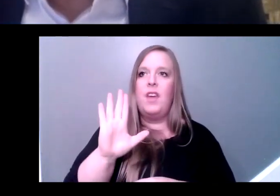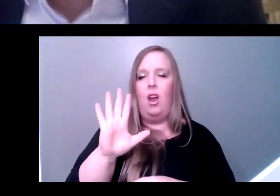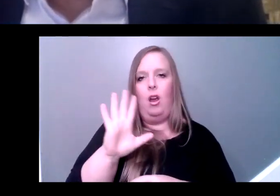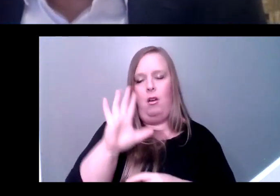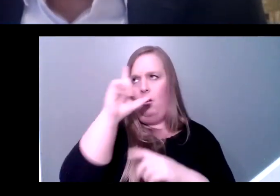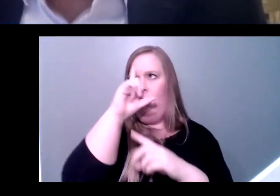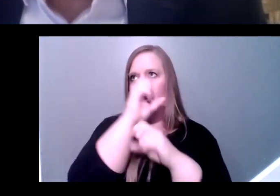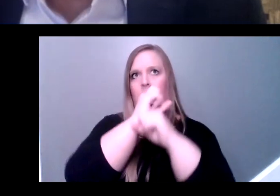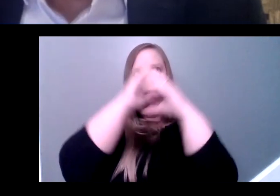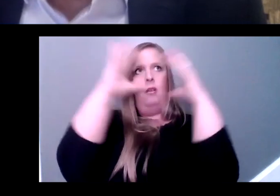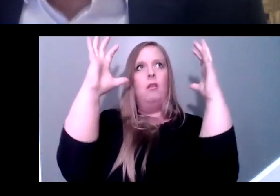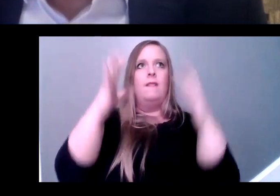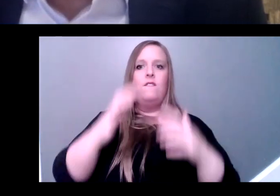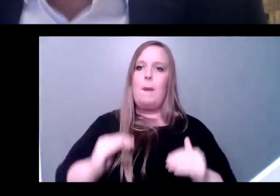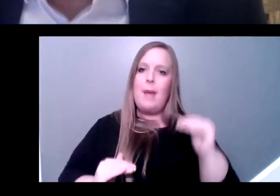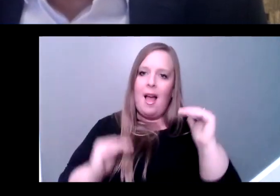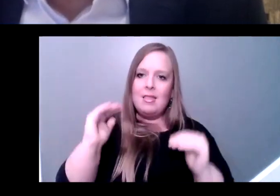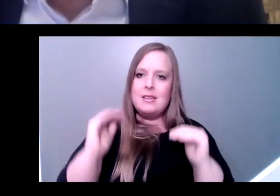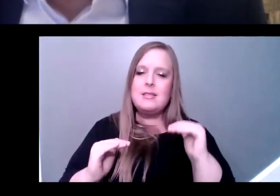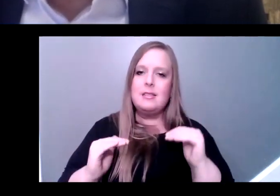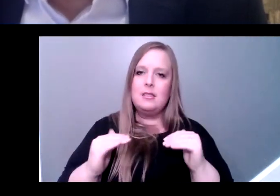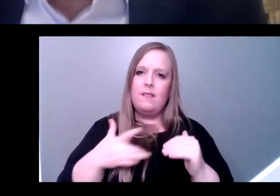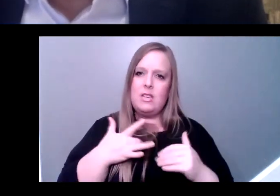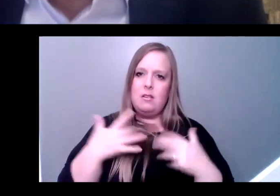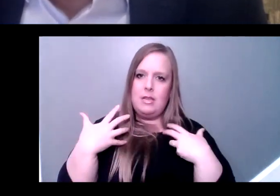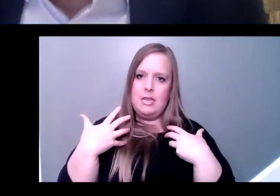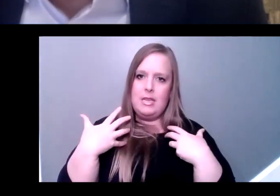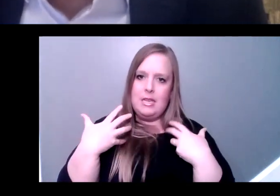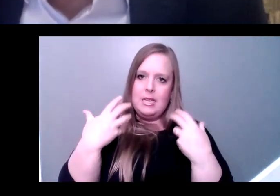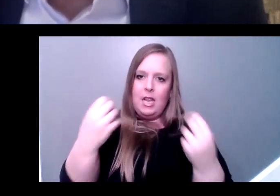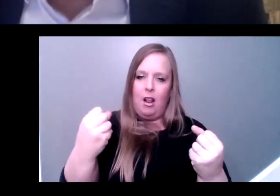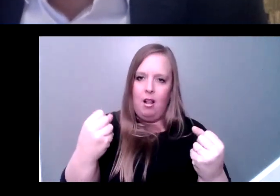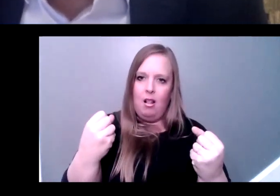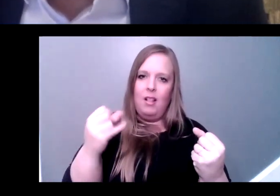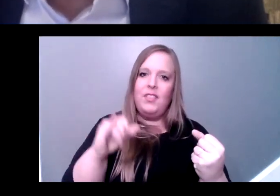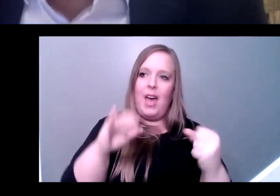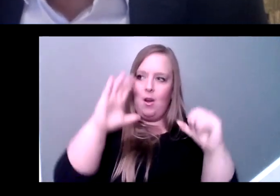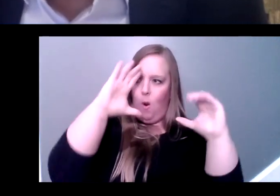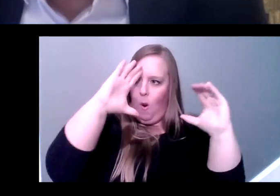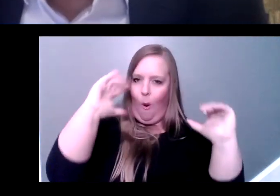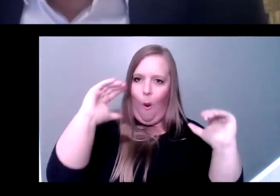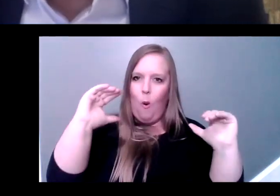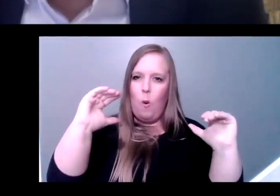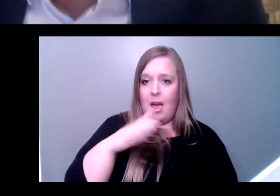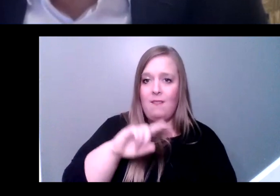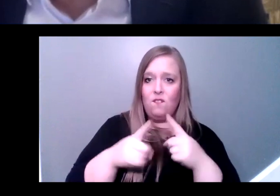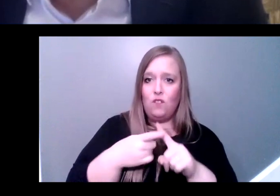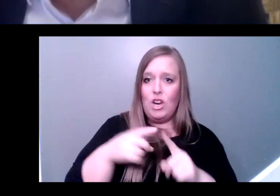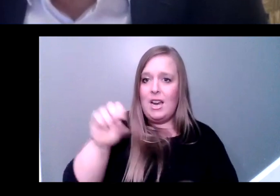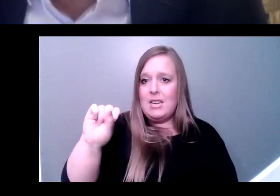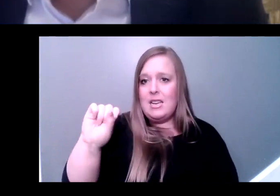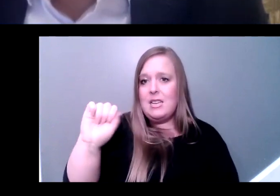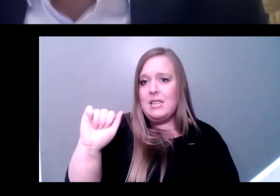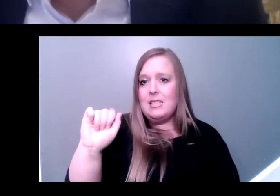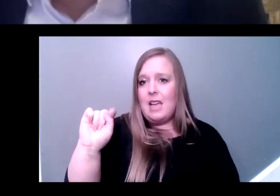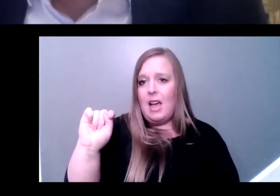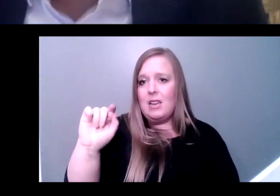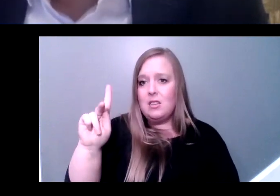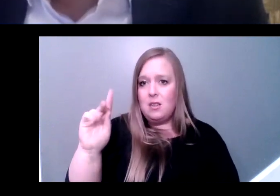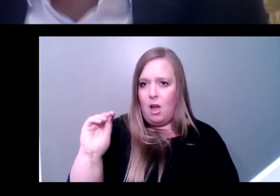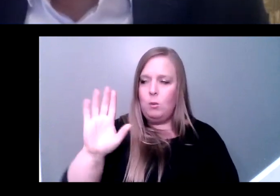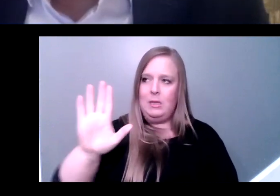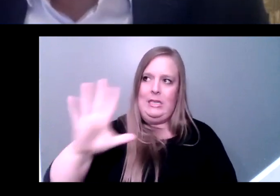have memorialization at former concentration camps and villages and cities, similar to the Srebrenica Memorial